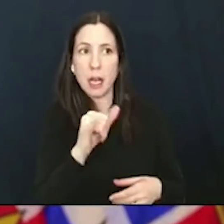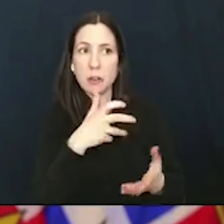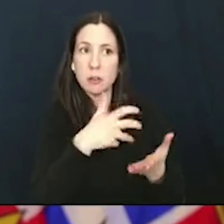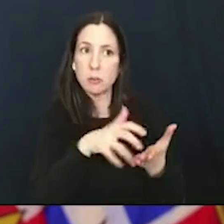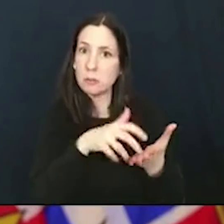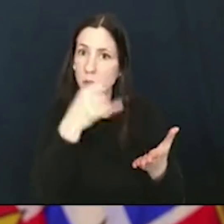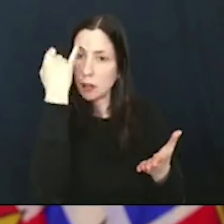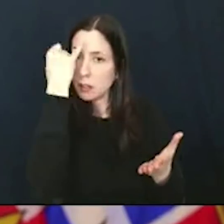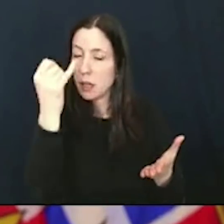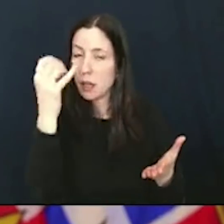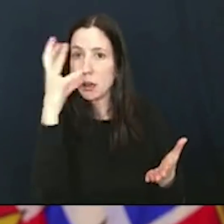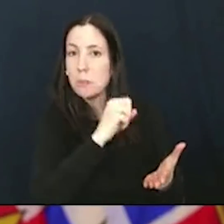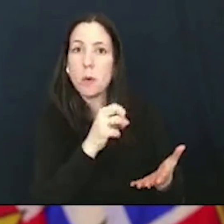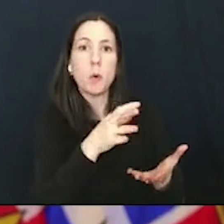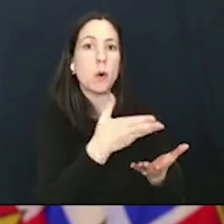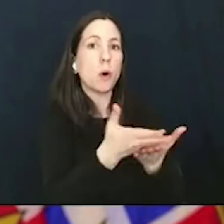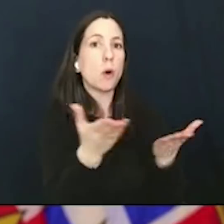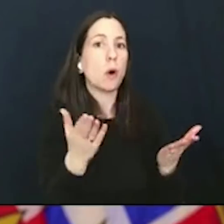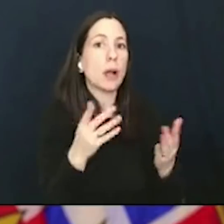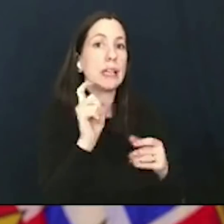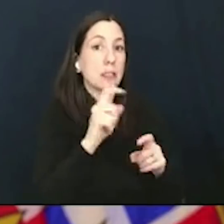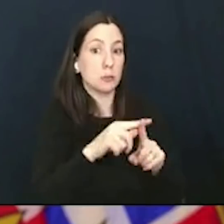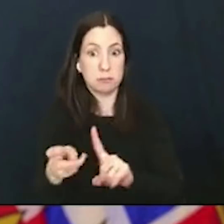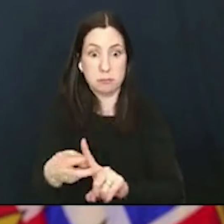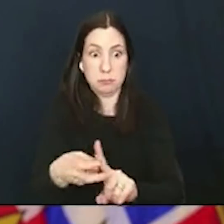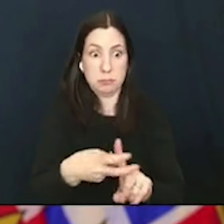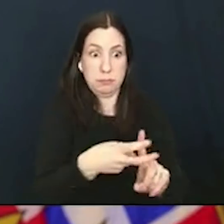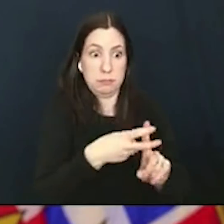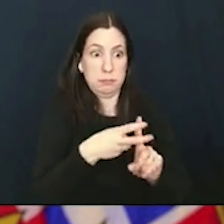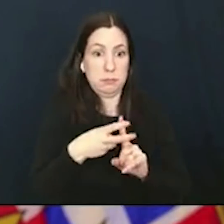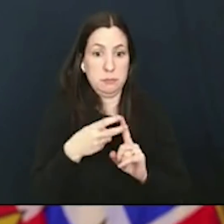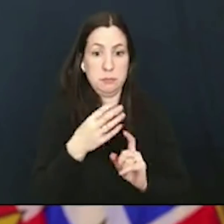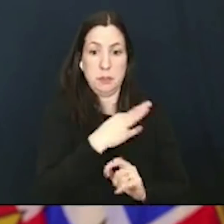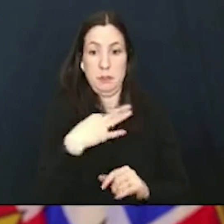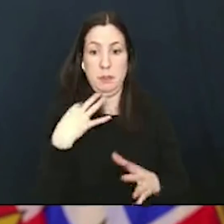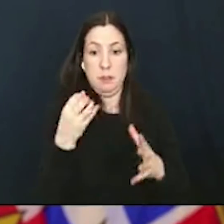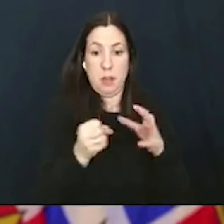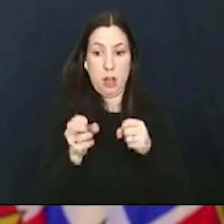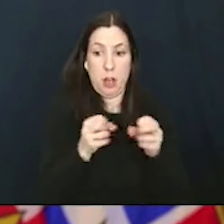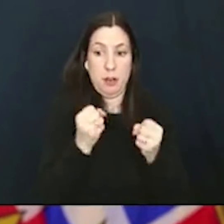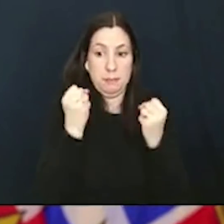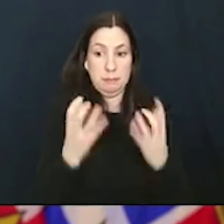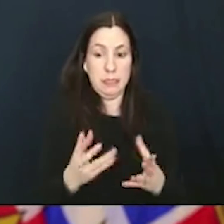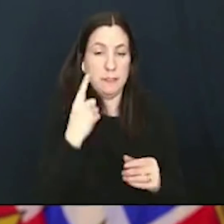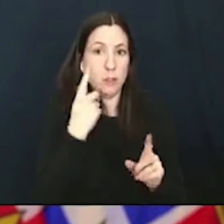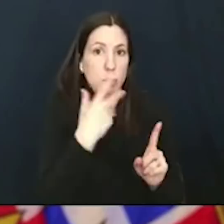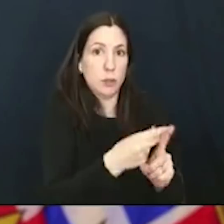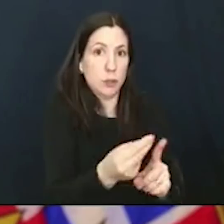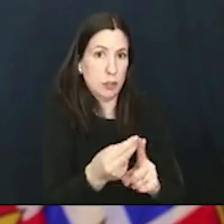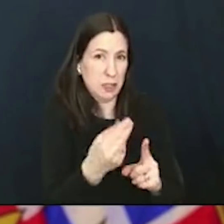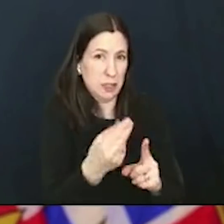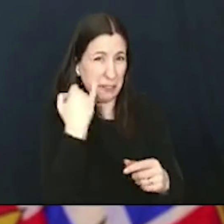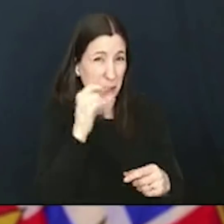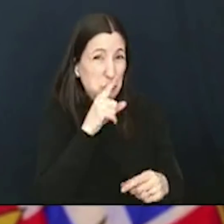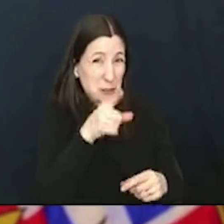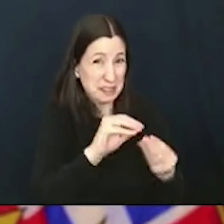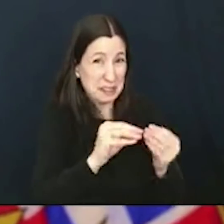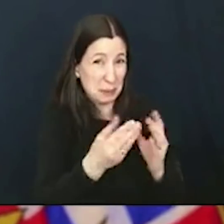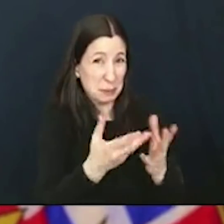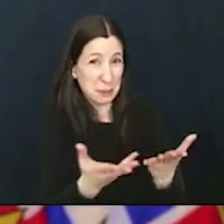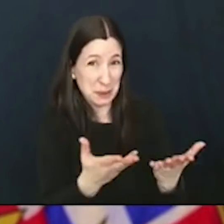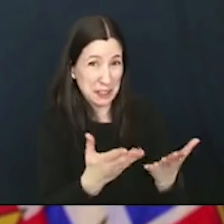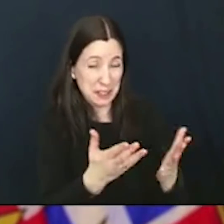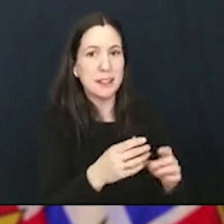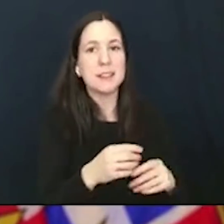of implications, how big a recruitment drive are you going to be into on this if that's the case? Well, that gives